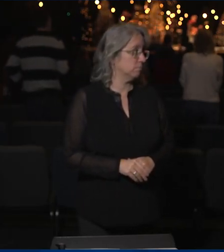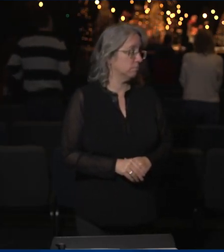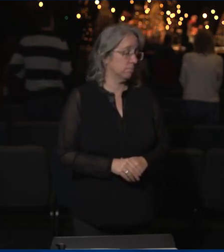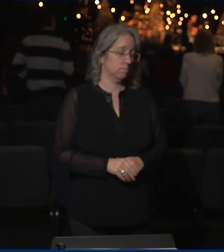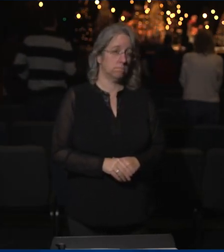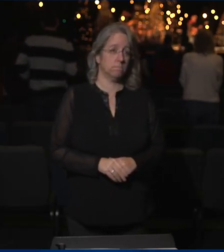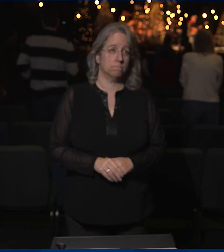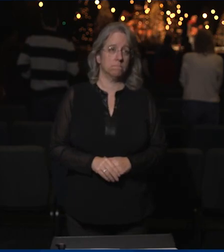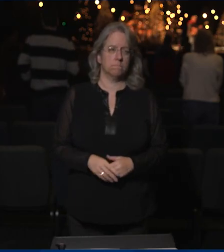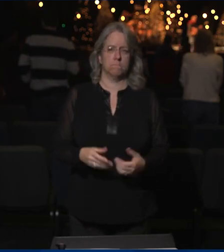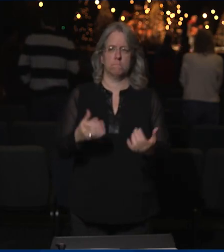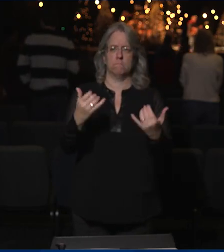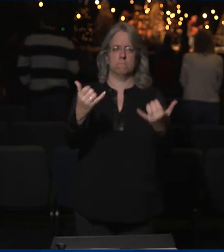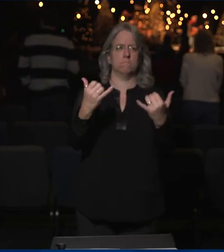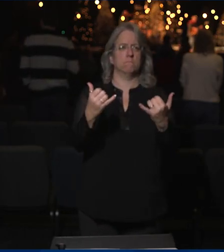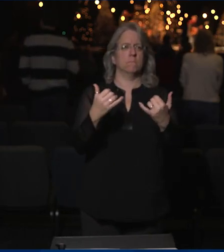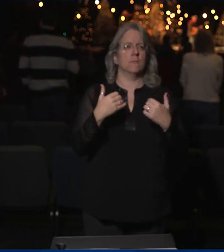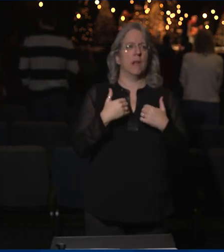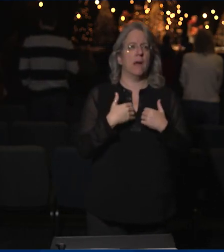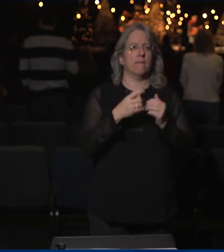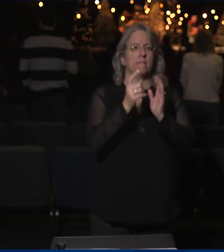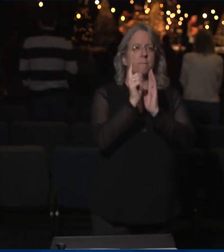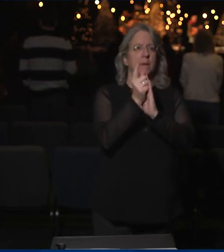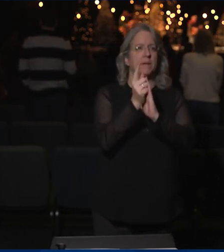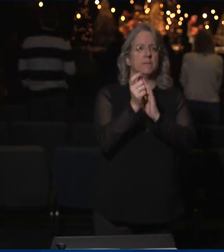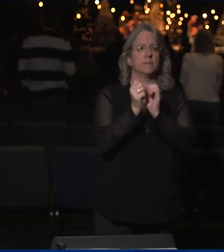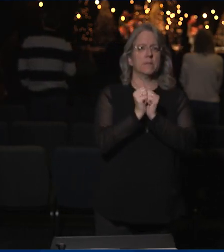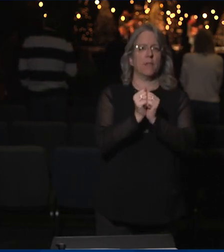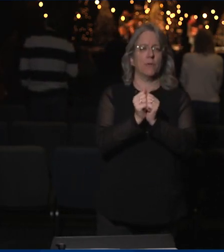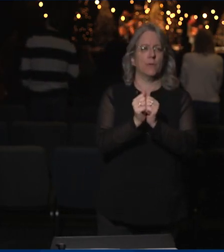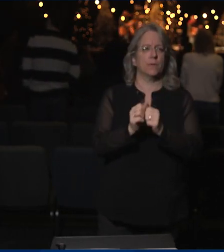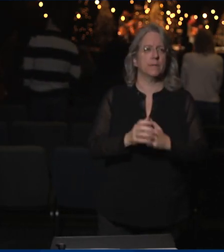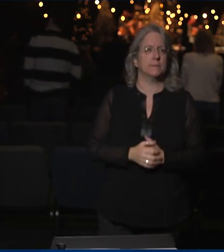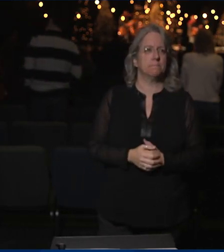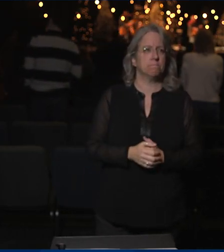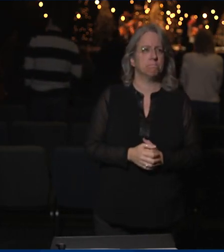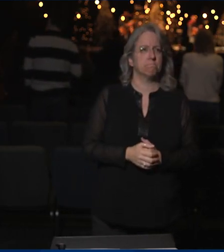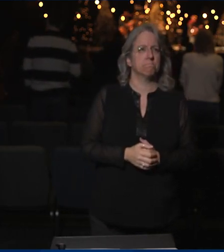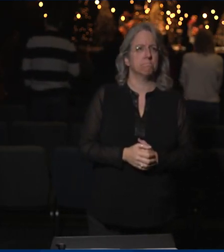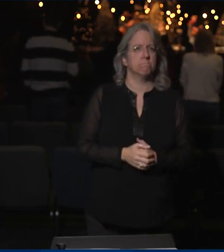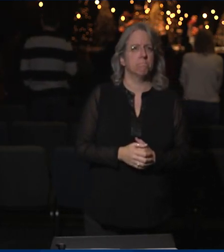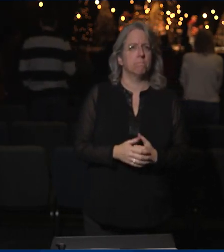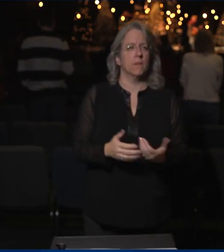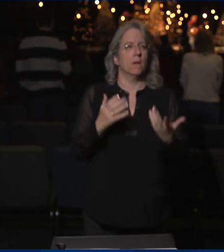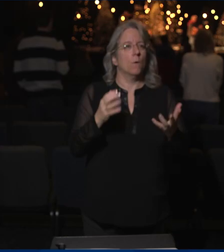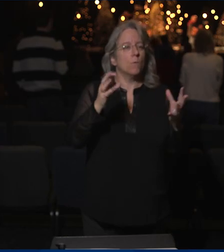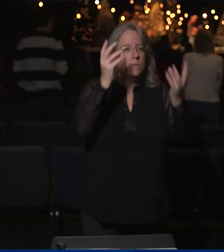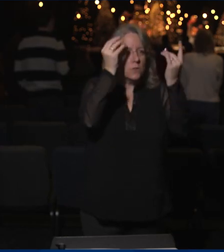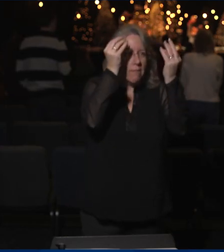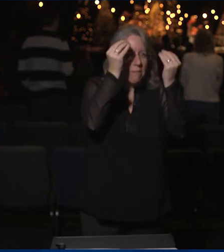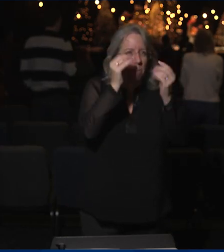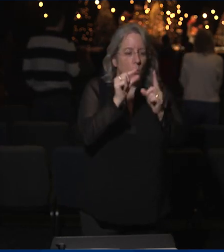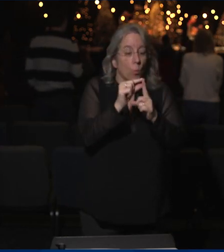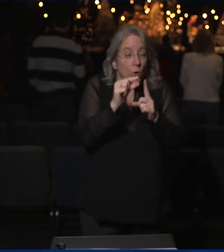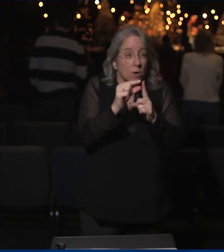Take a moment together to consider what it is that we just sang.